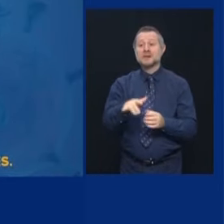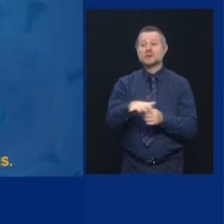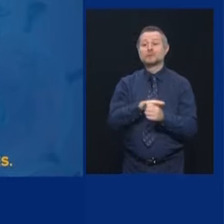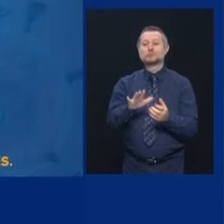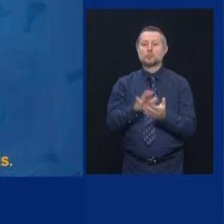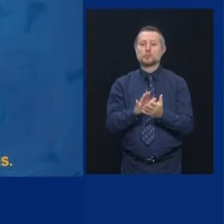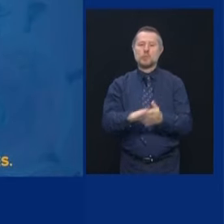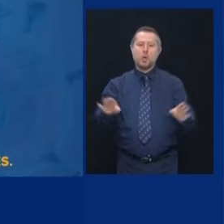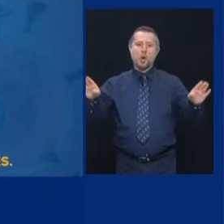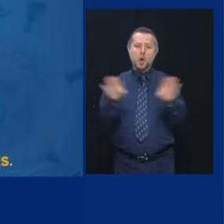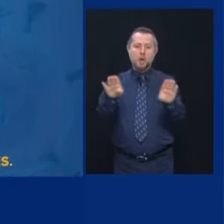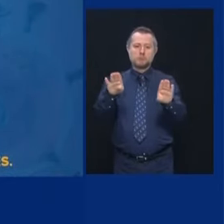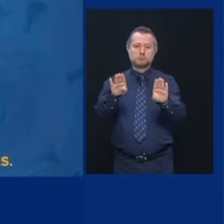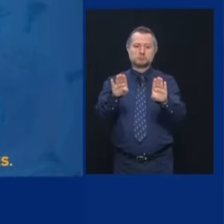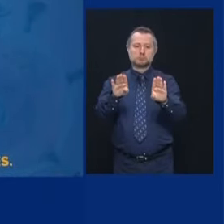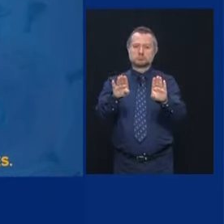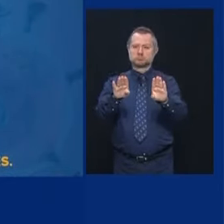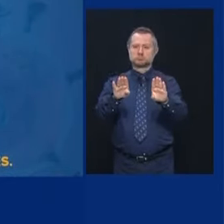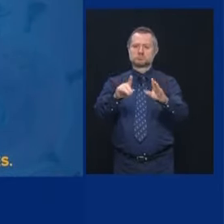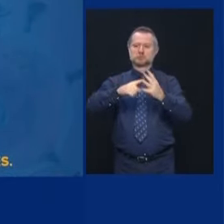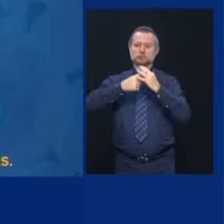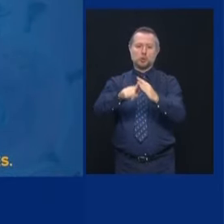tomorrow.